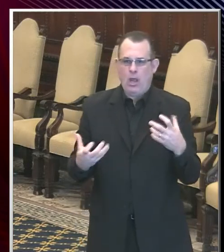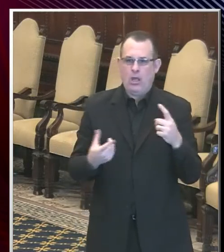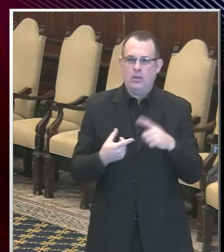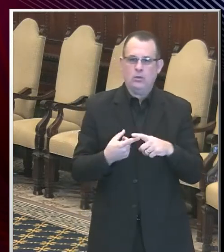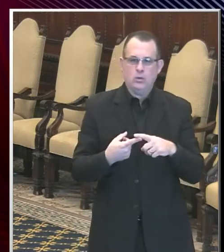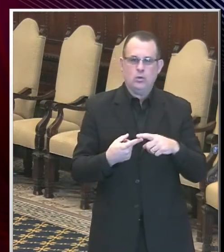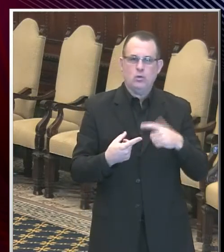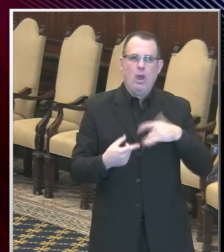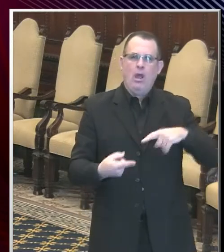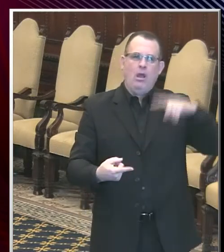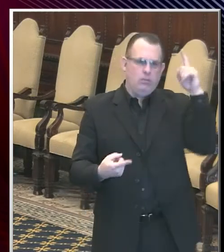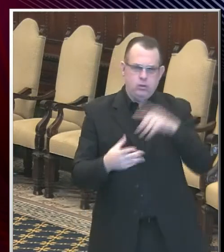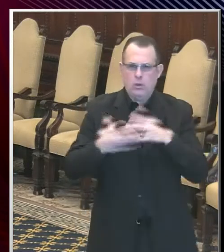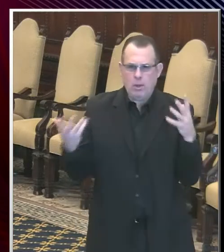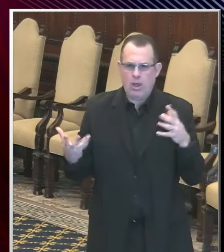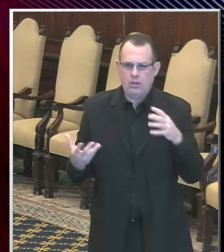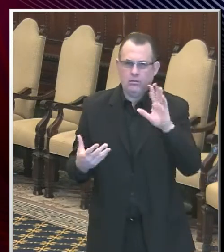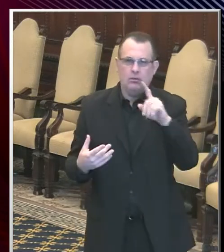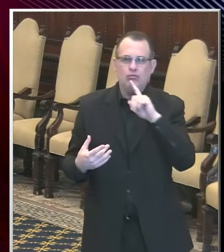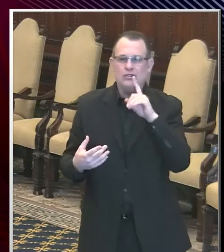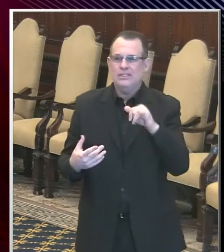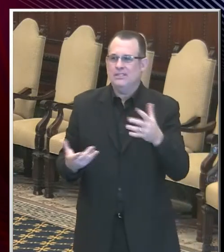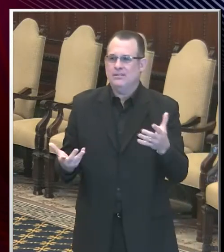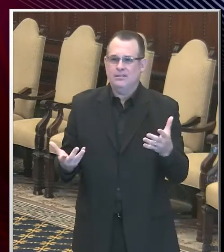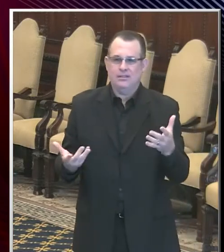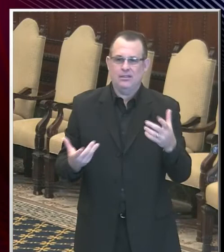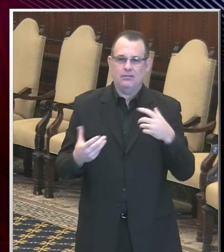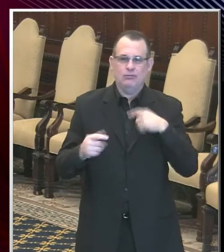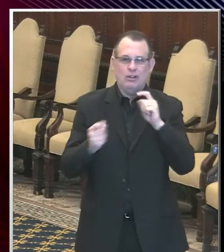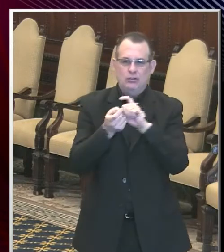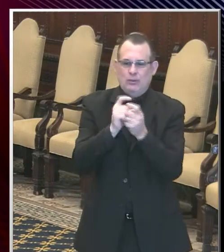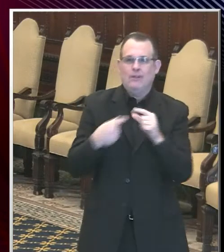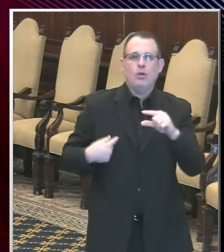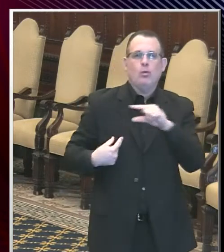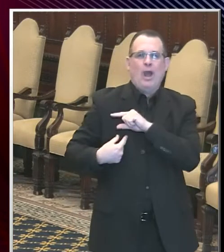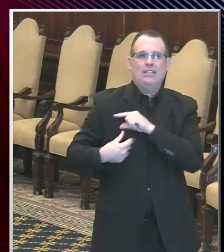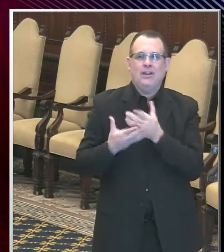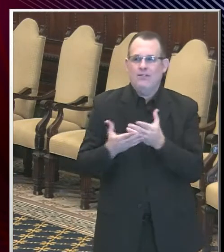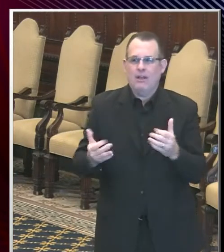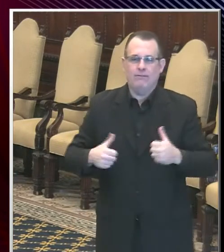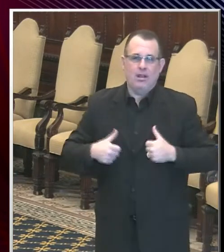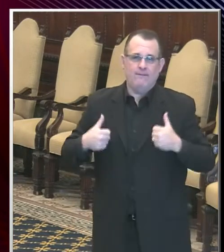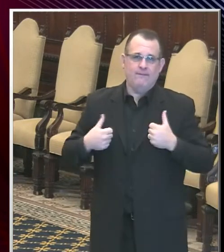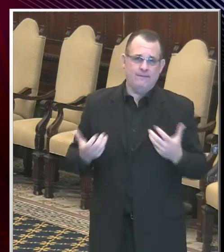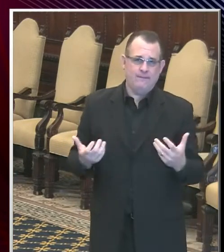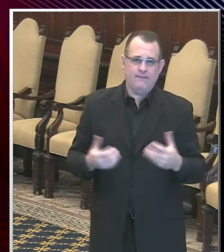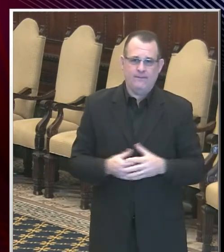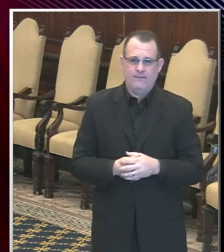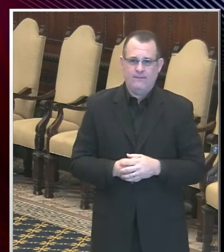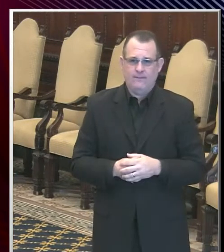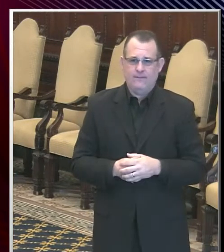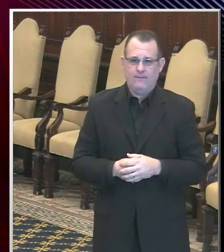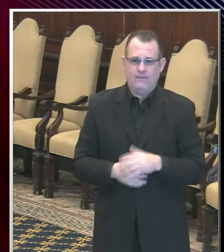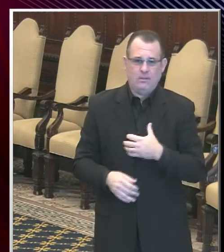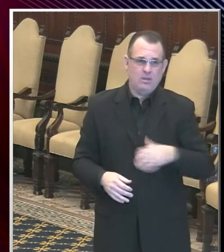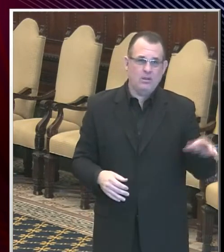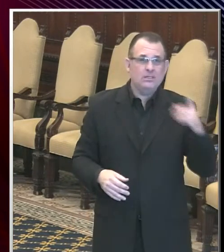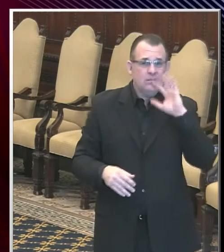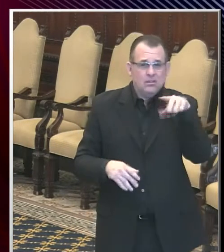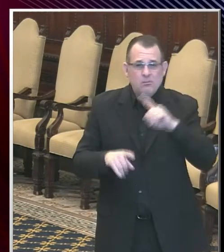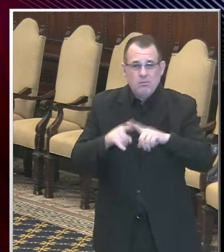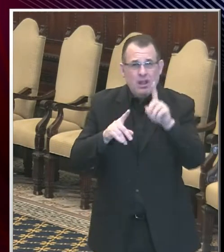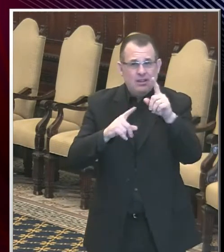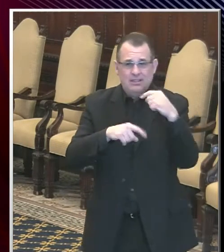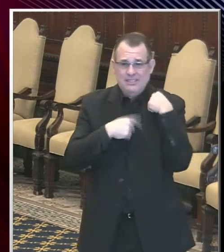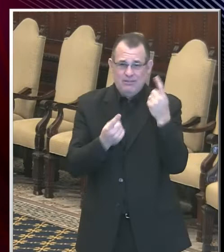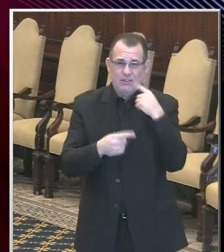to really undermine the quality of life in the city. But additionally, over the course of the last 4+ years, we've been successful